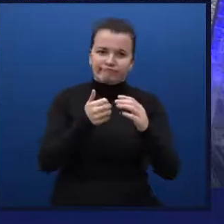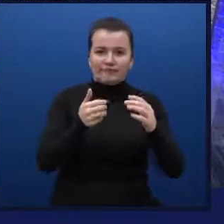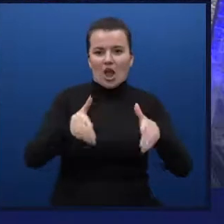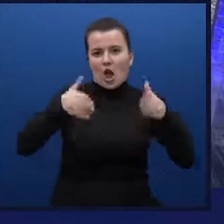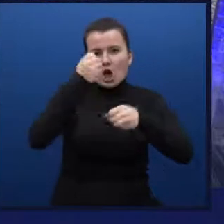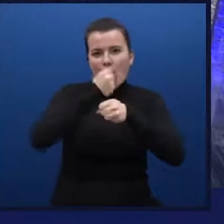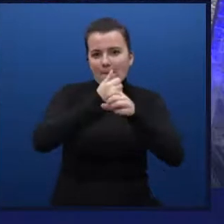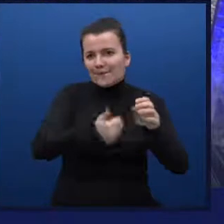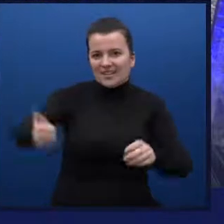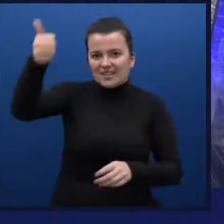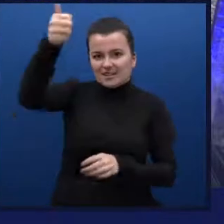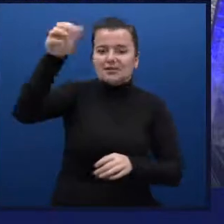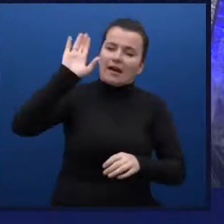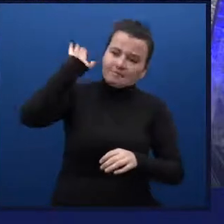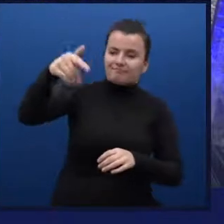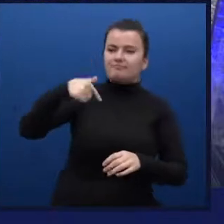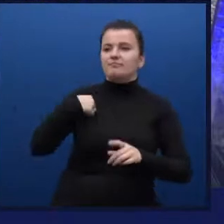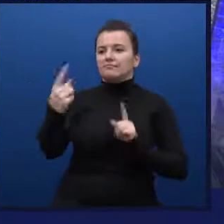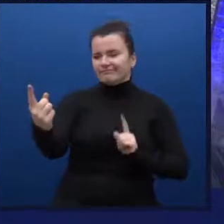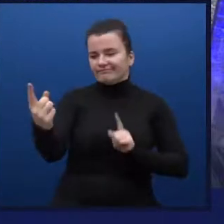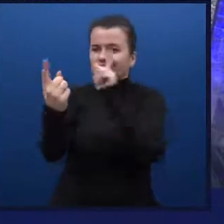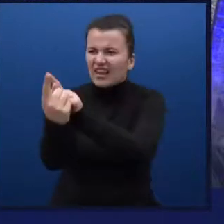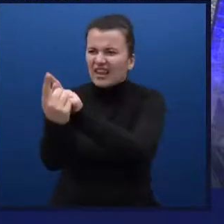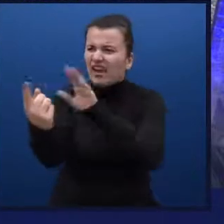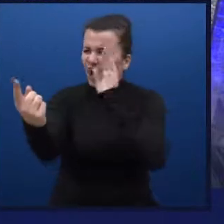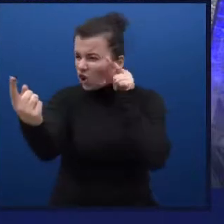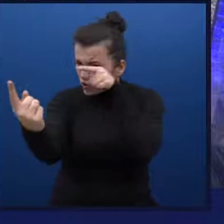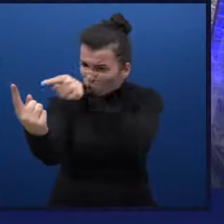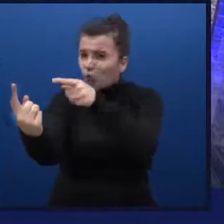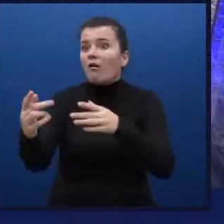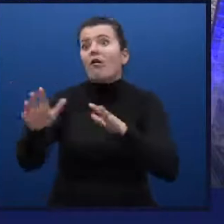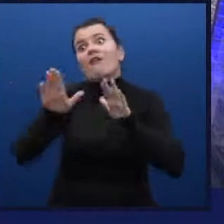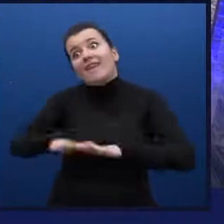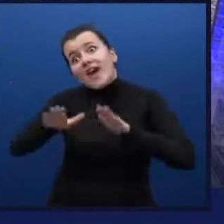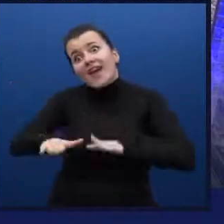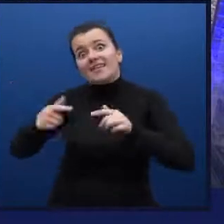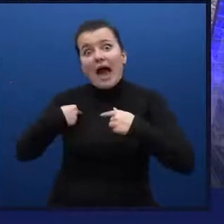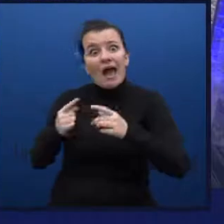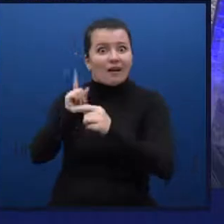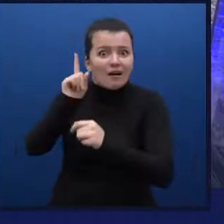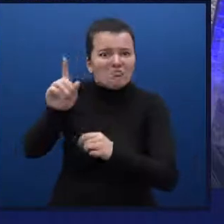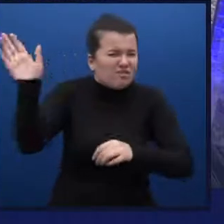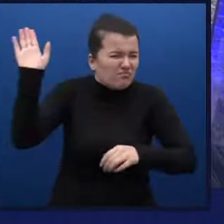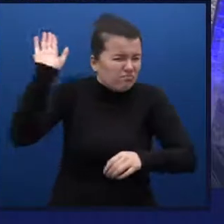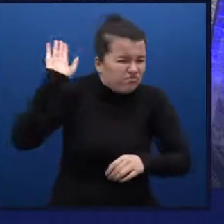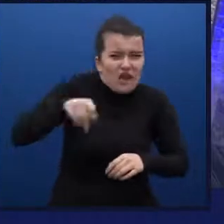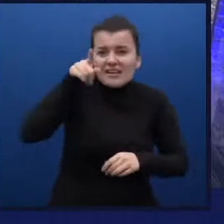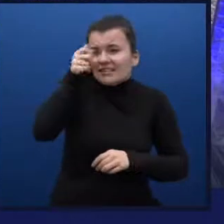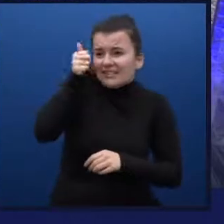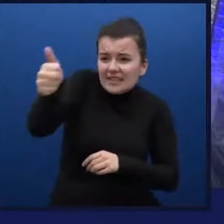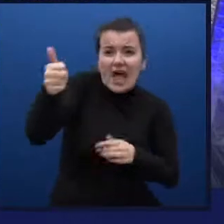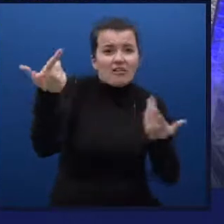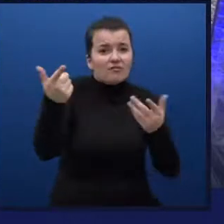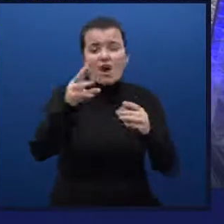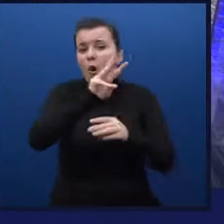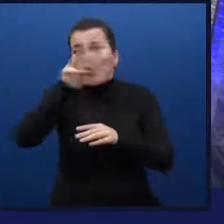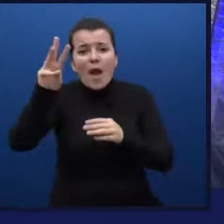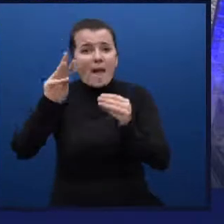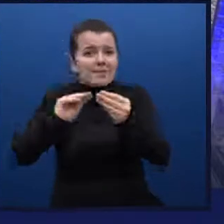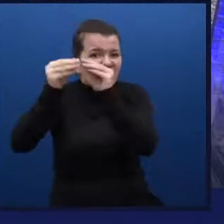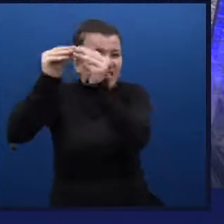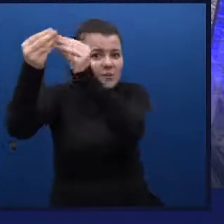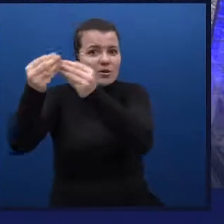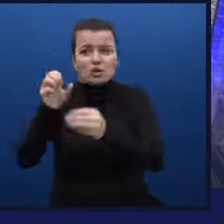don't have to wait for your data scientist to show up. Like, you can start right now. You can do this right now with your web developers and software engineers. They